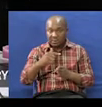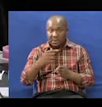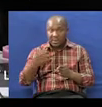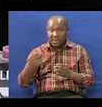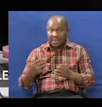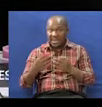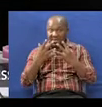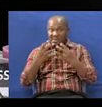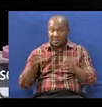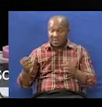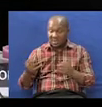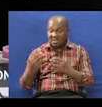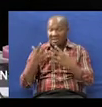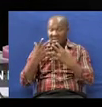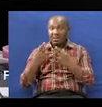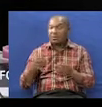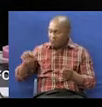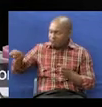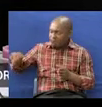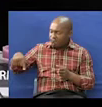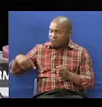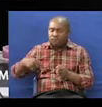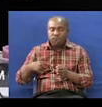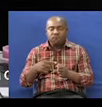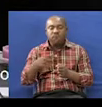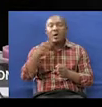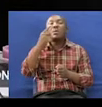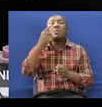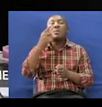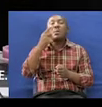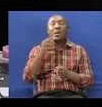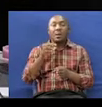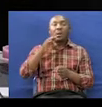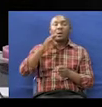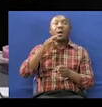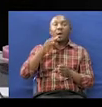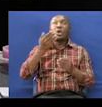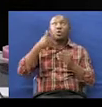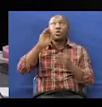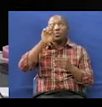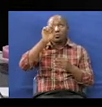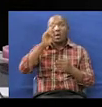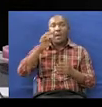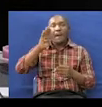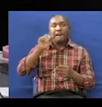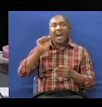the barrel. It directs the gas to the barrel. This